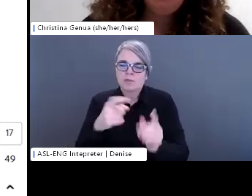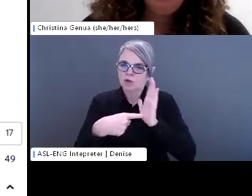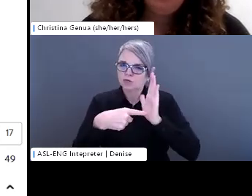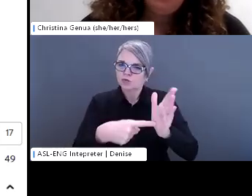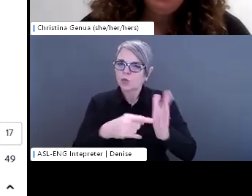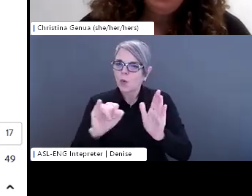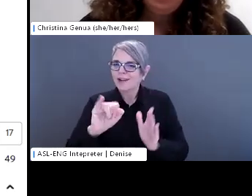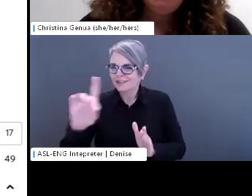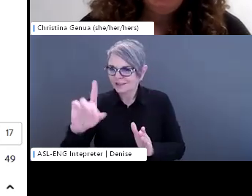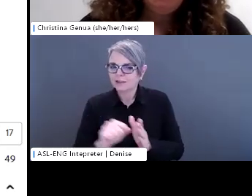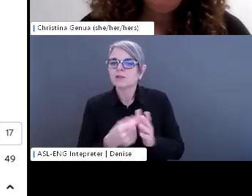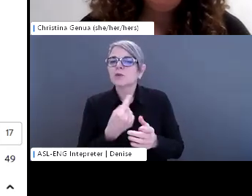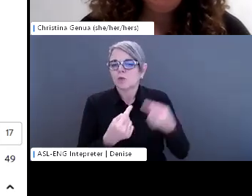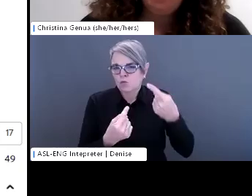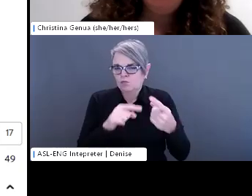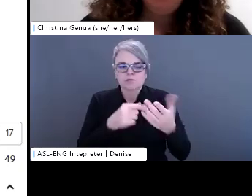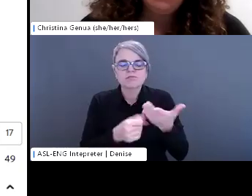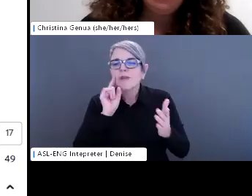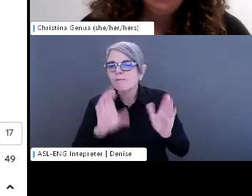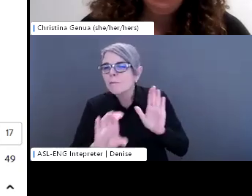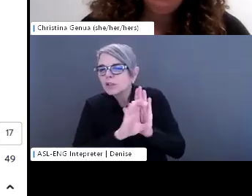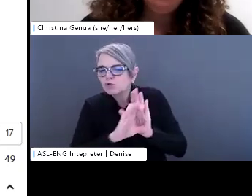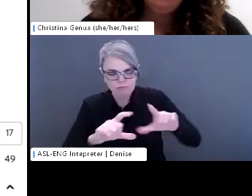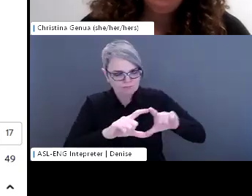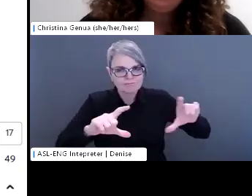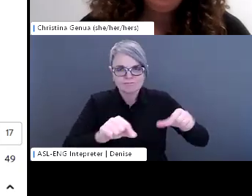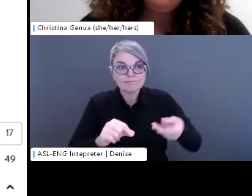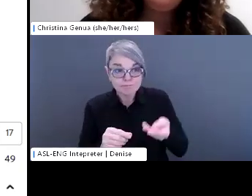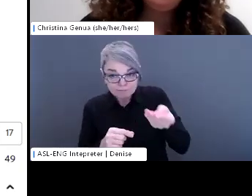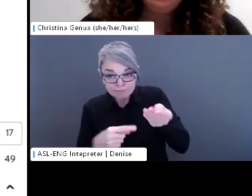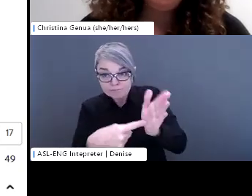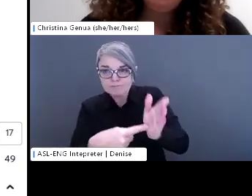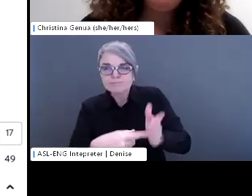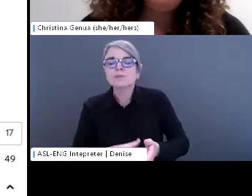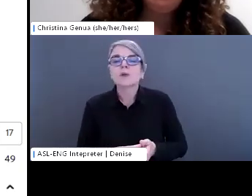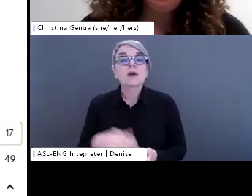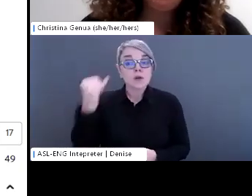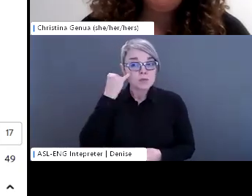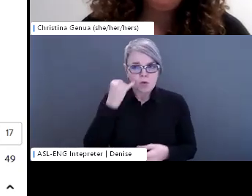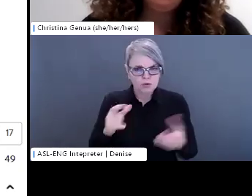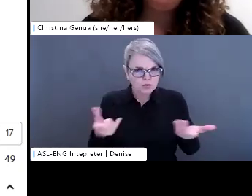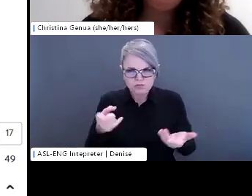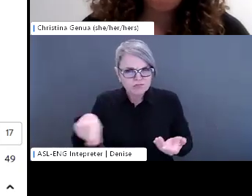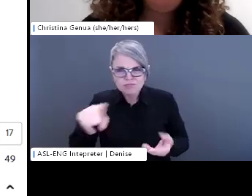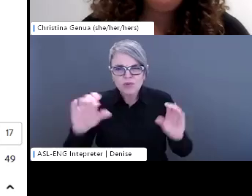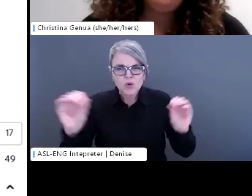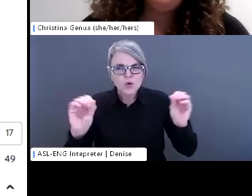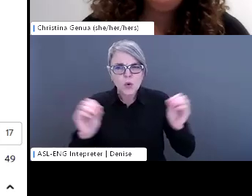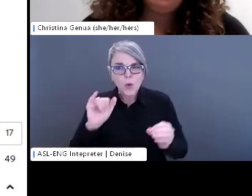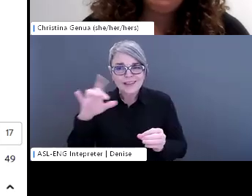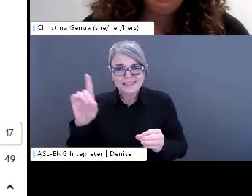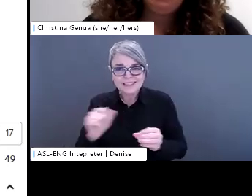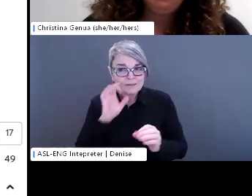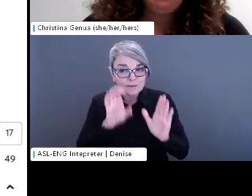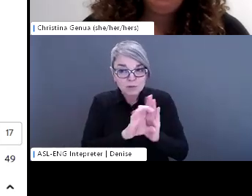representative. And then if you don't have photo ID, so you can still cash your Government of Canada check by showing two other pieces